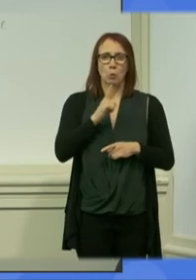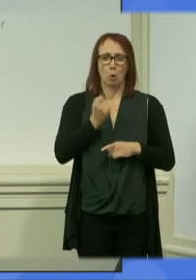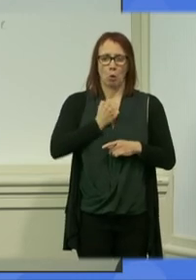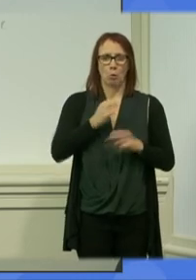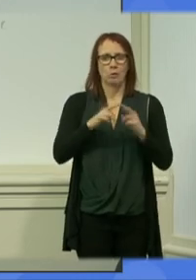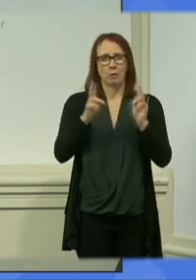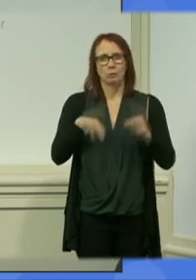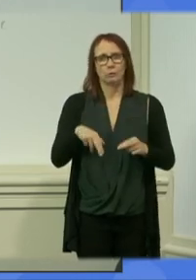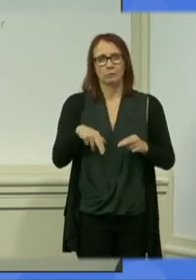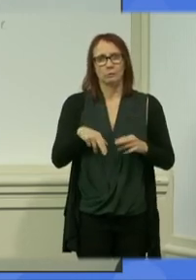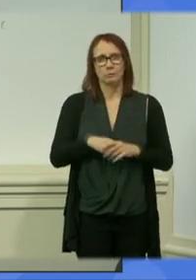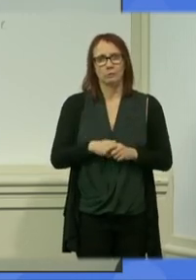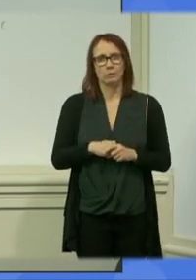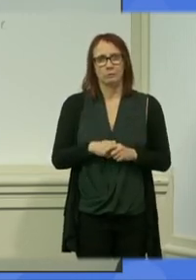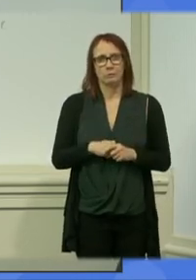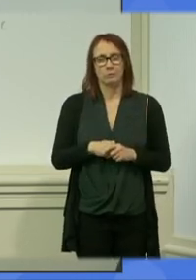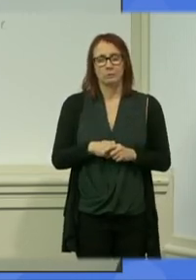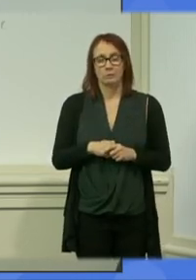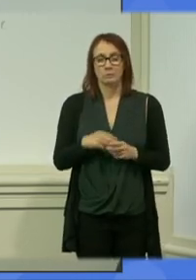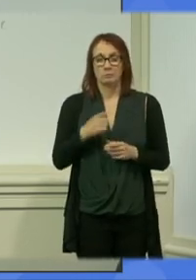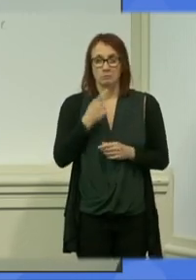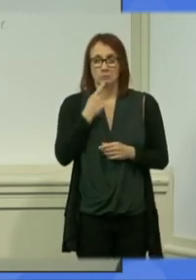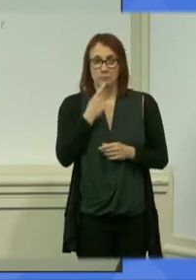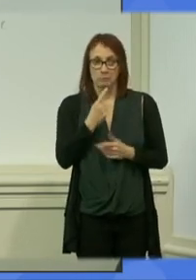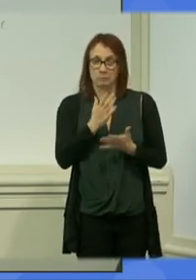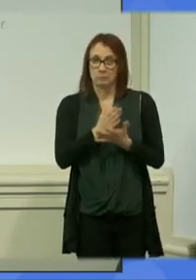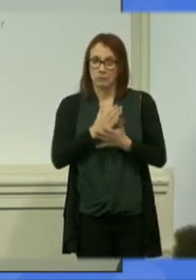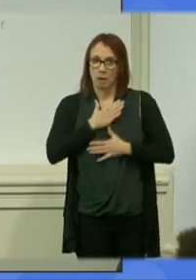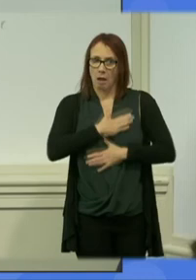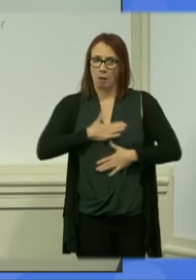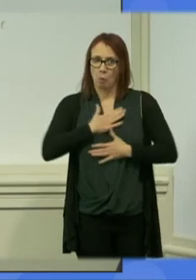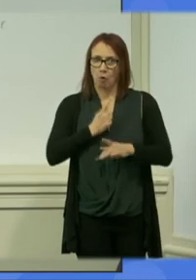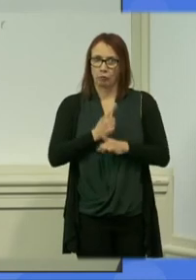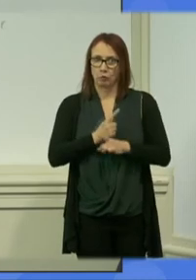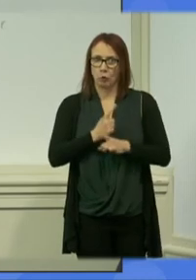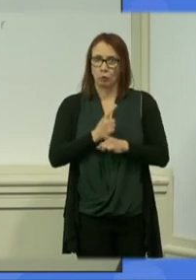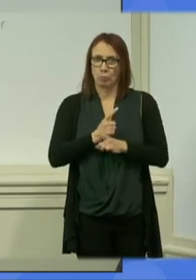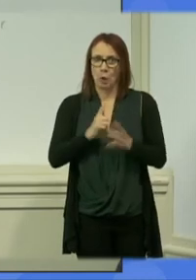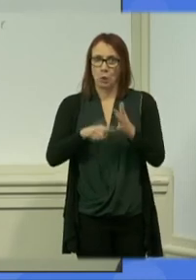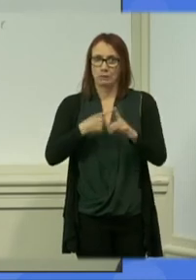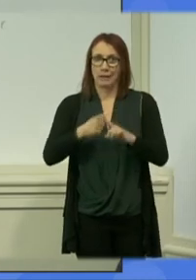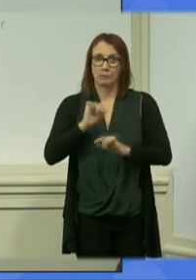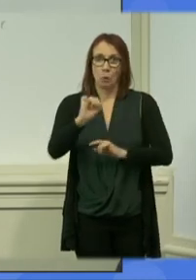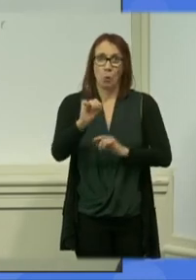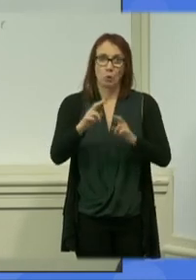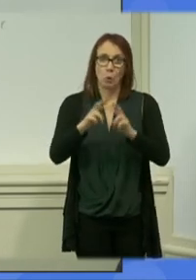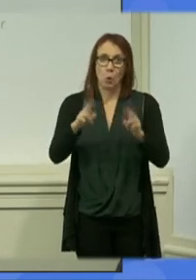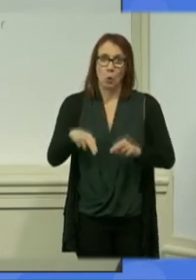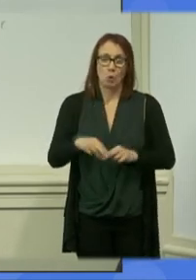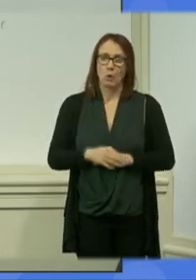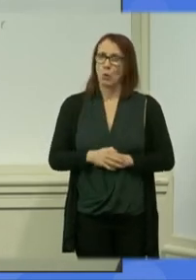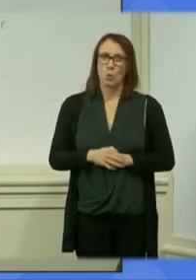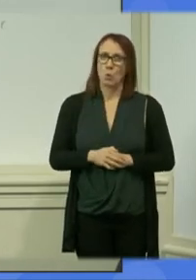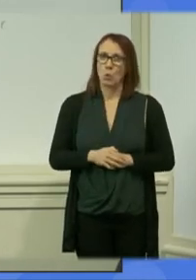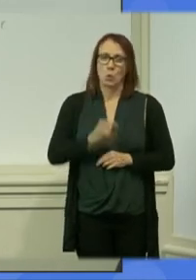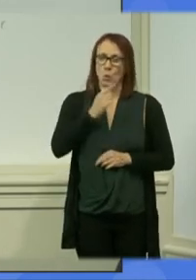houses. And I put it to you that it's usually quite emotive if you suggest that you're going to get taxed on your own home. It's not what everybody